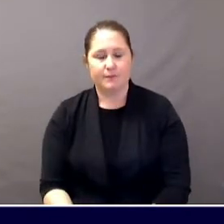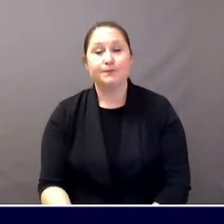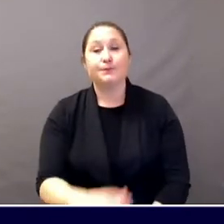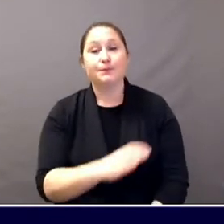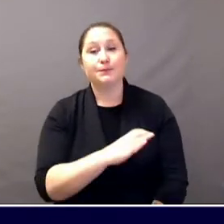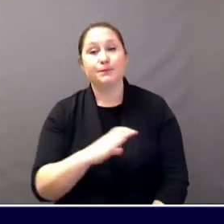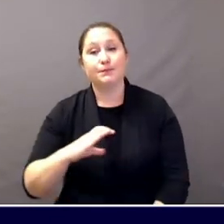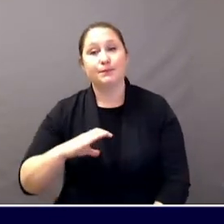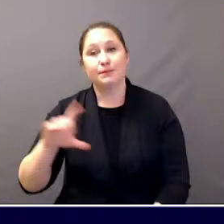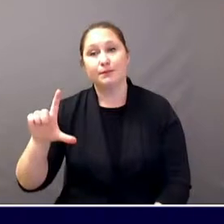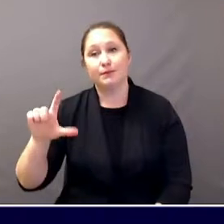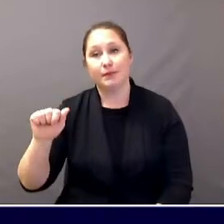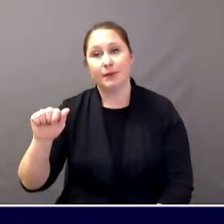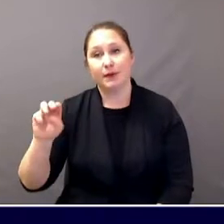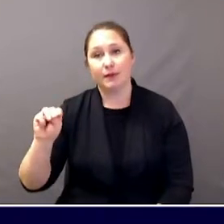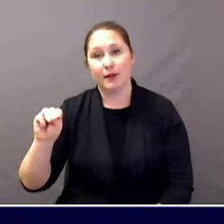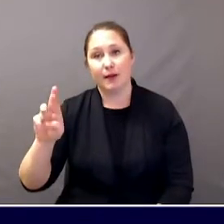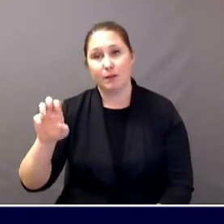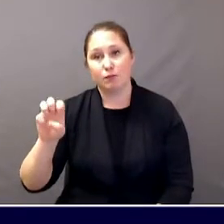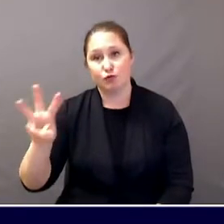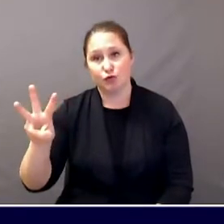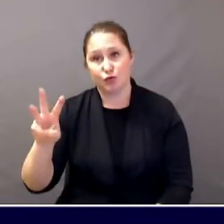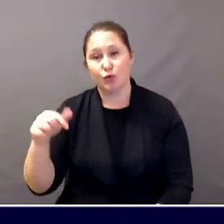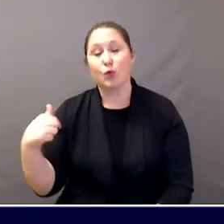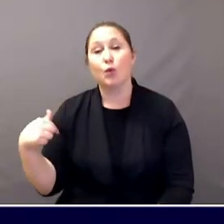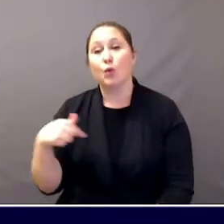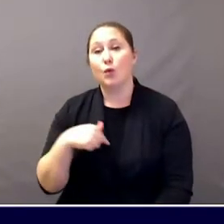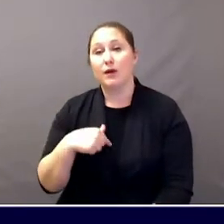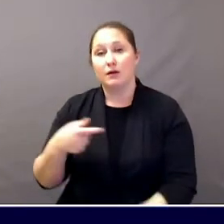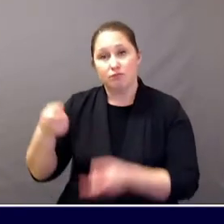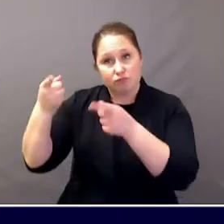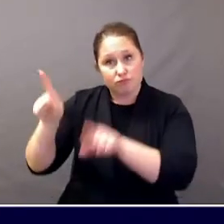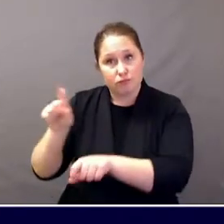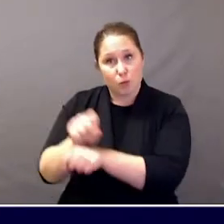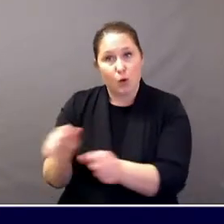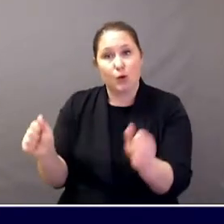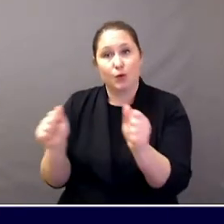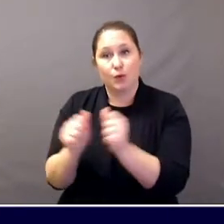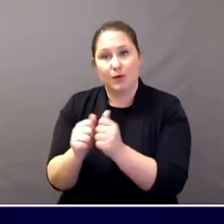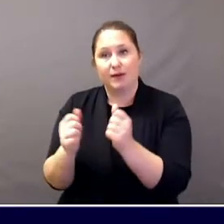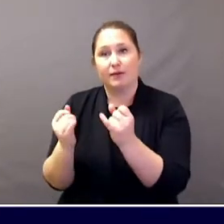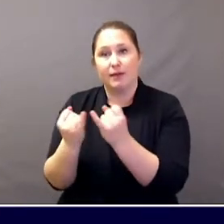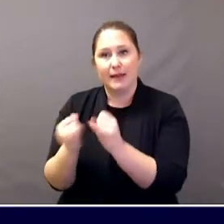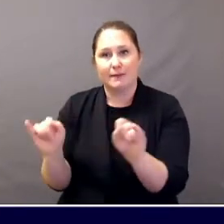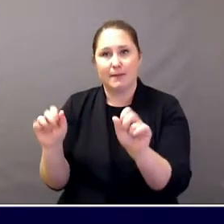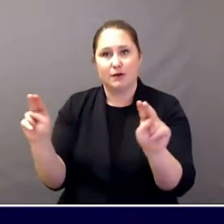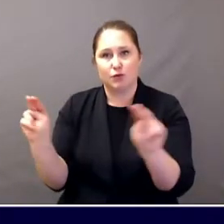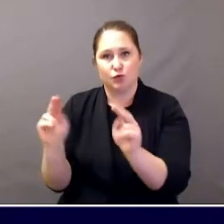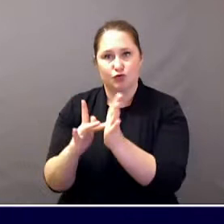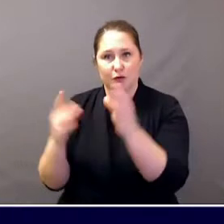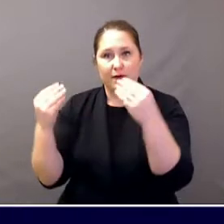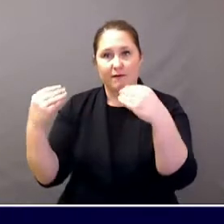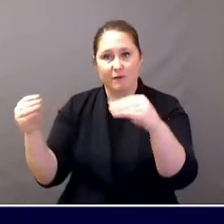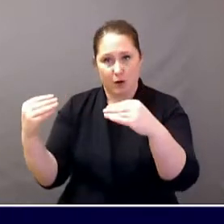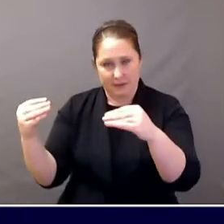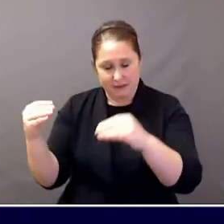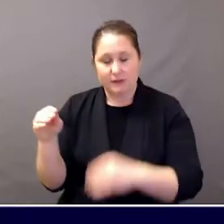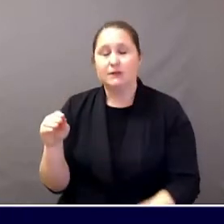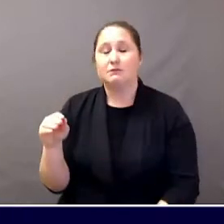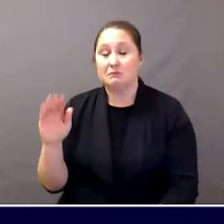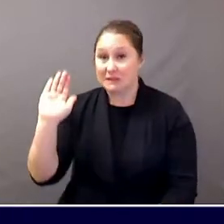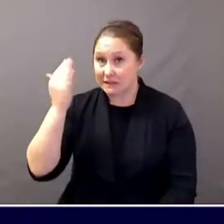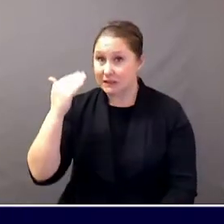with independent pharmacies as well and directly working with them, and that appears to be going well. And as needed, if we do find